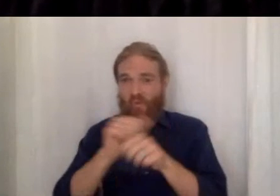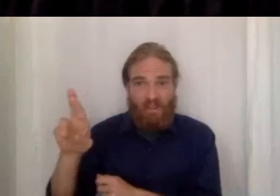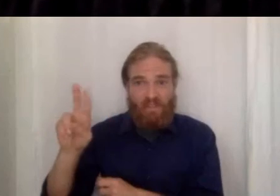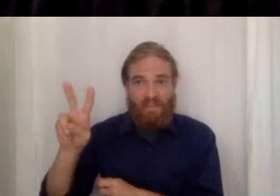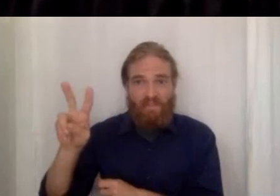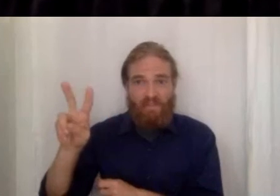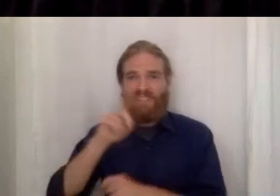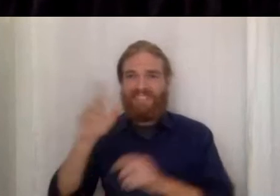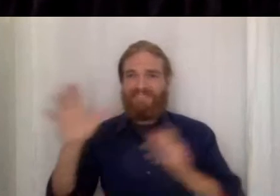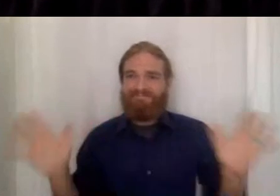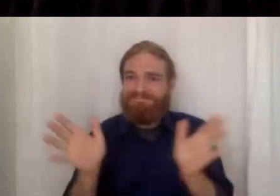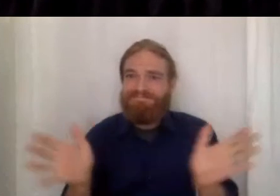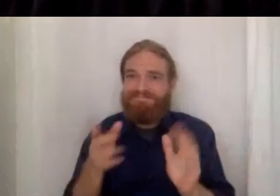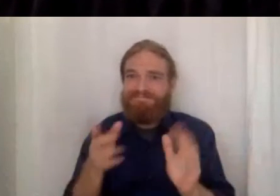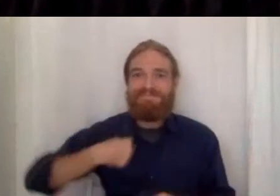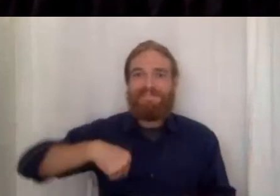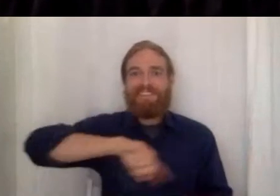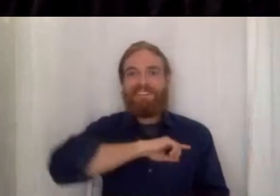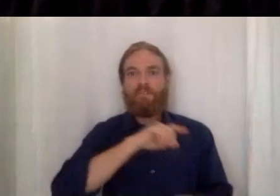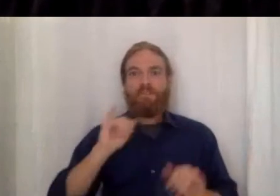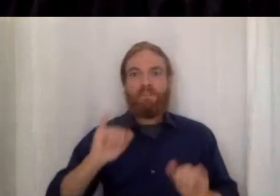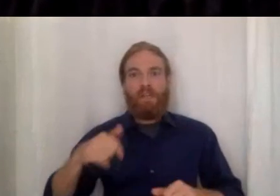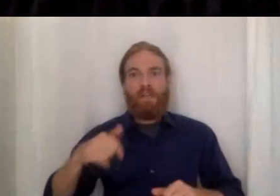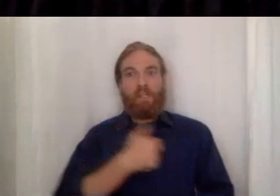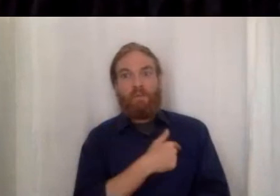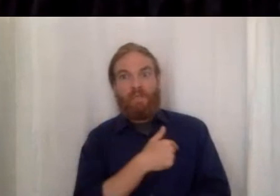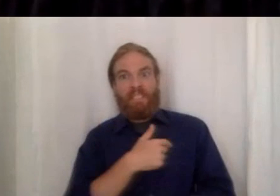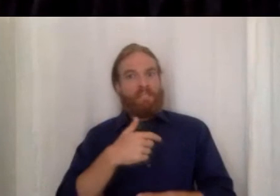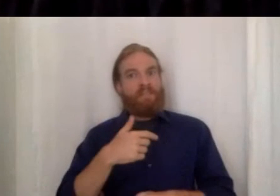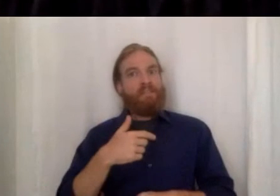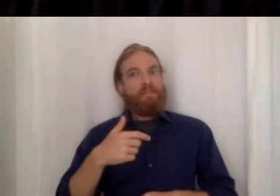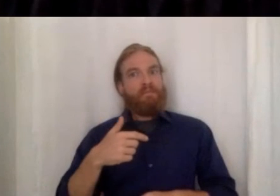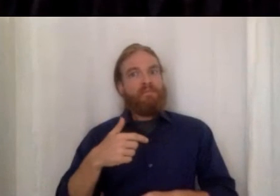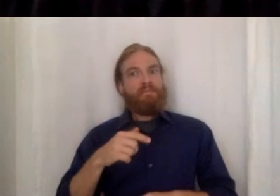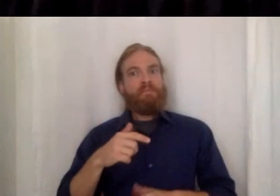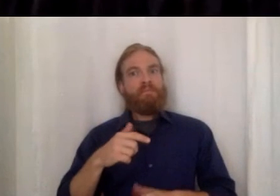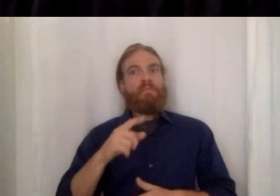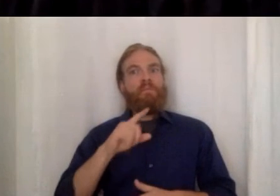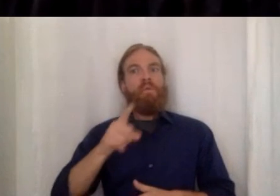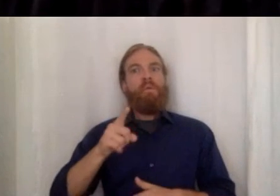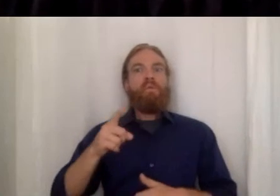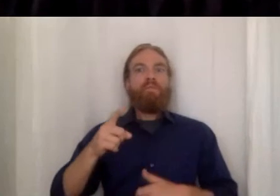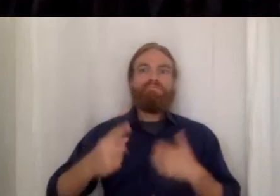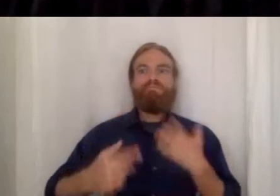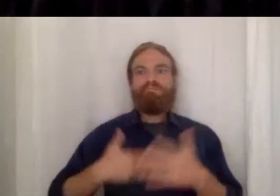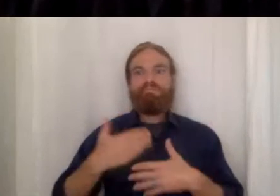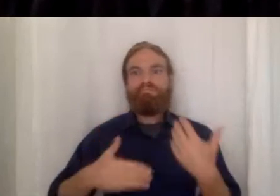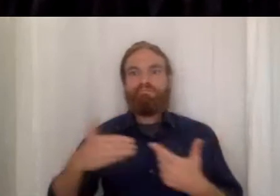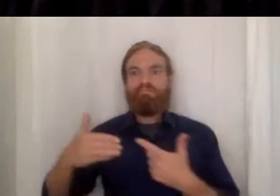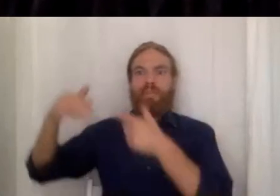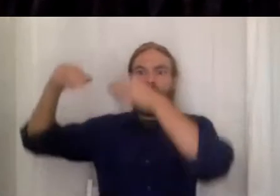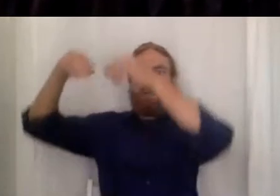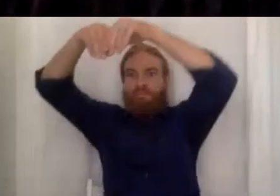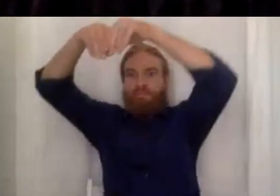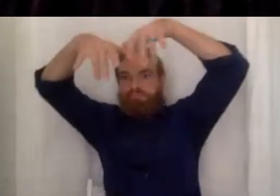darkness, and appreciate that, because I cannot emphasize